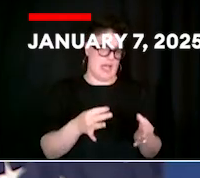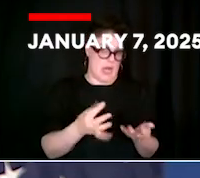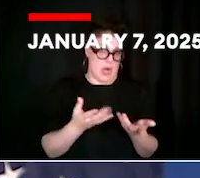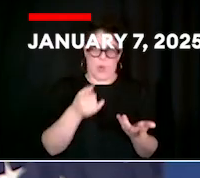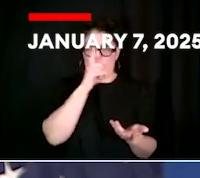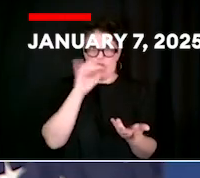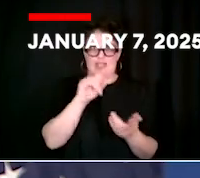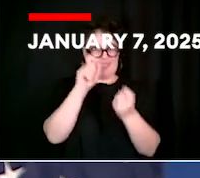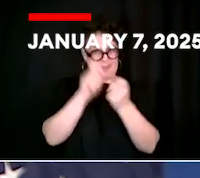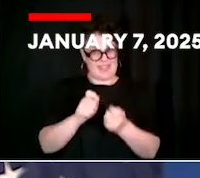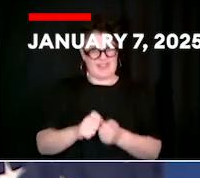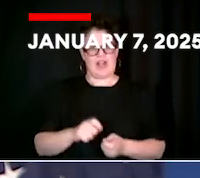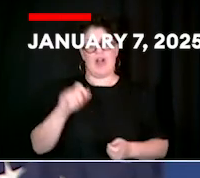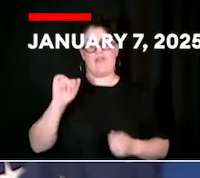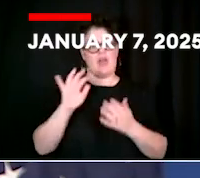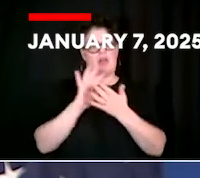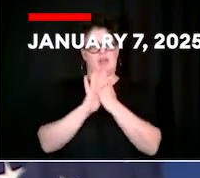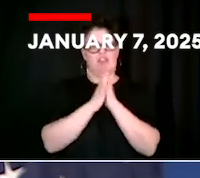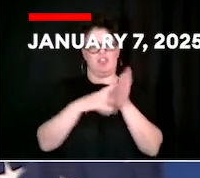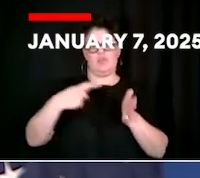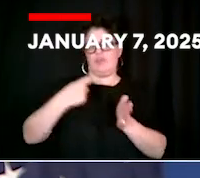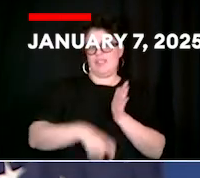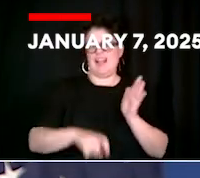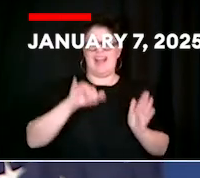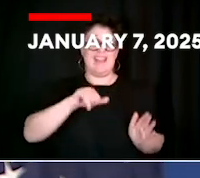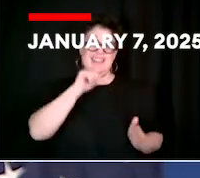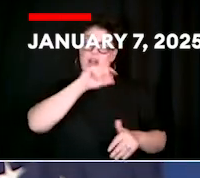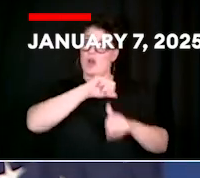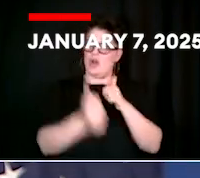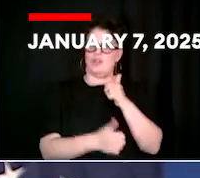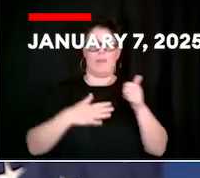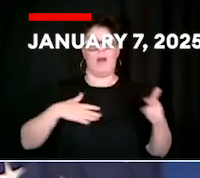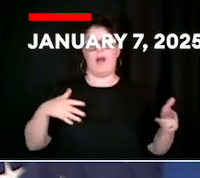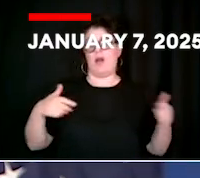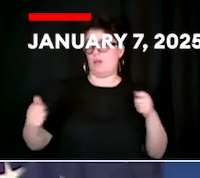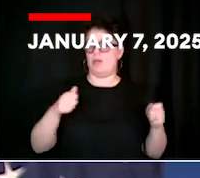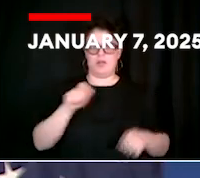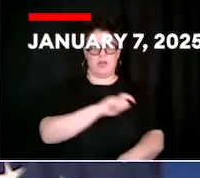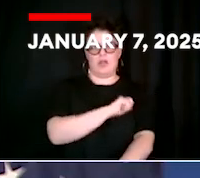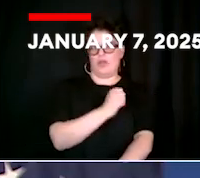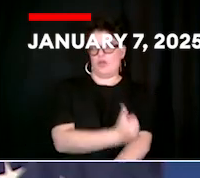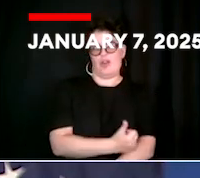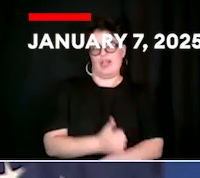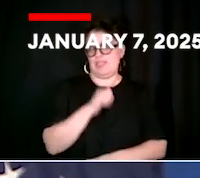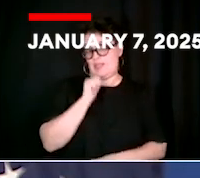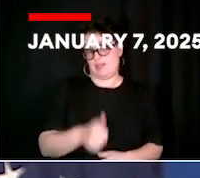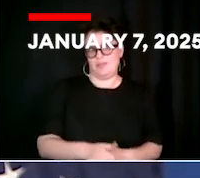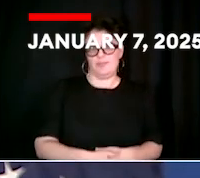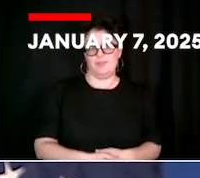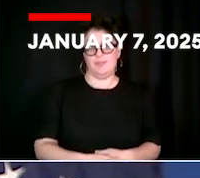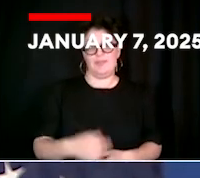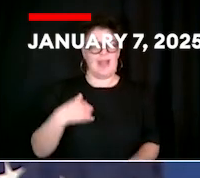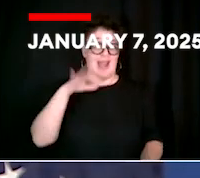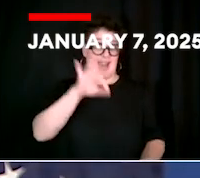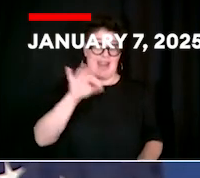within my scope of authority. And like I said, I got 99 problems,